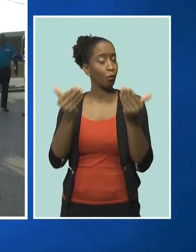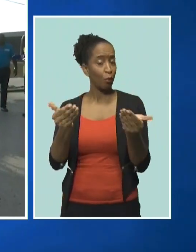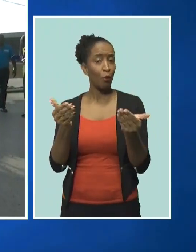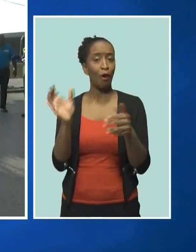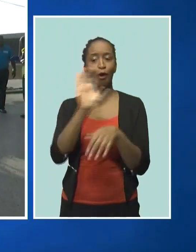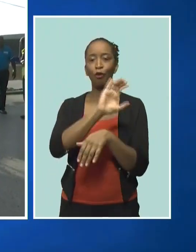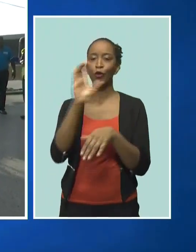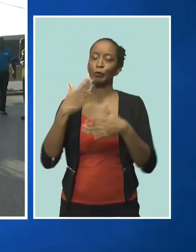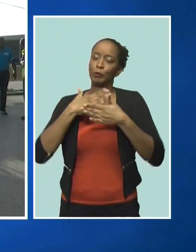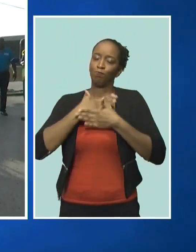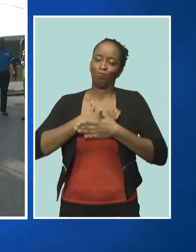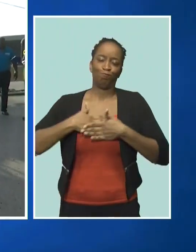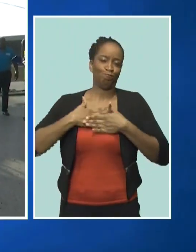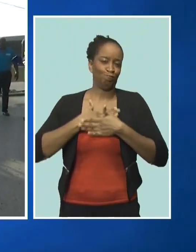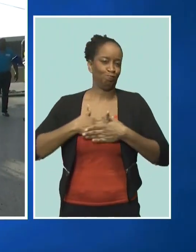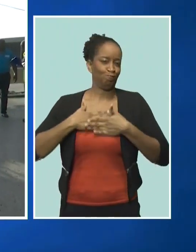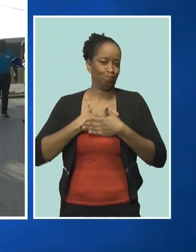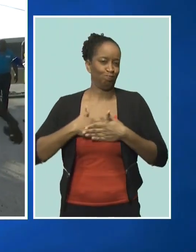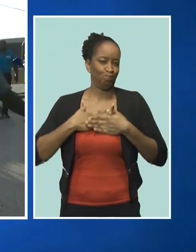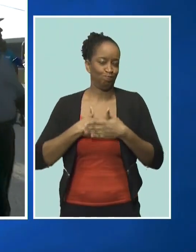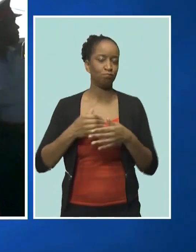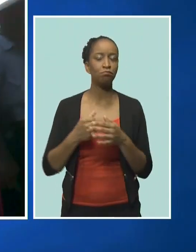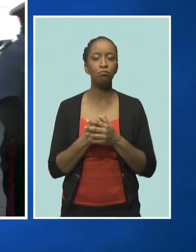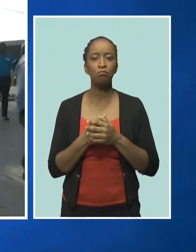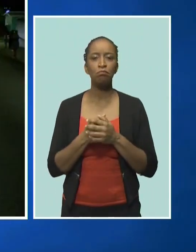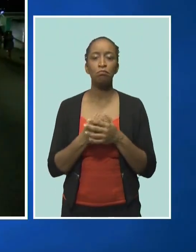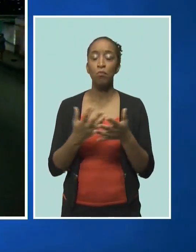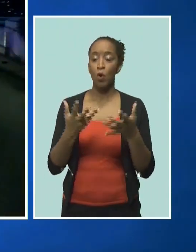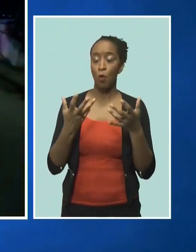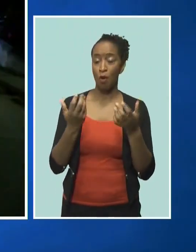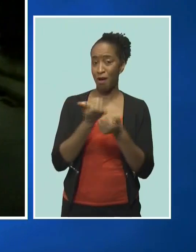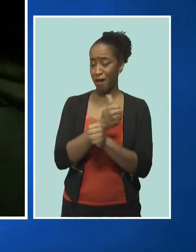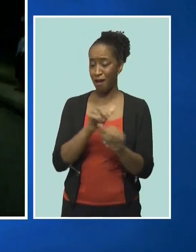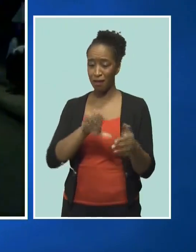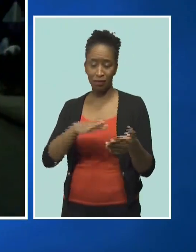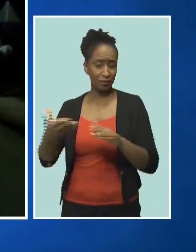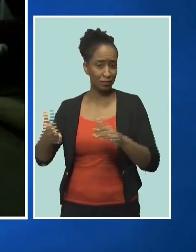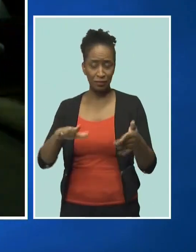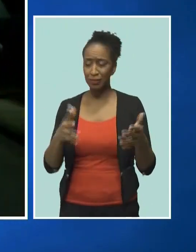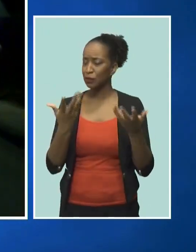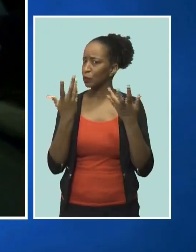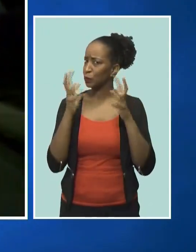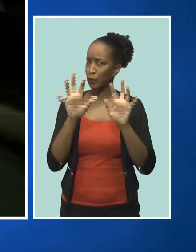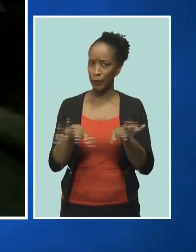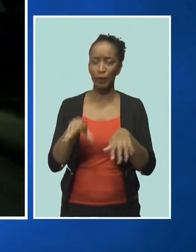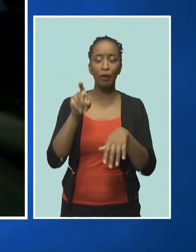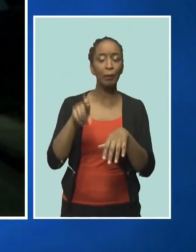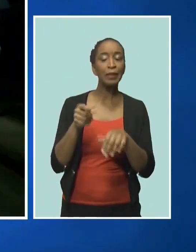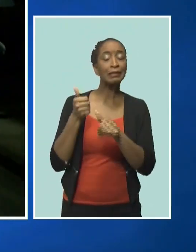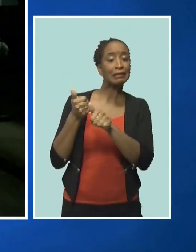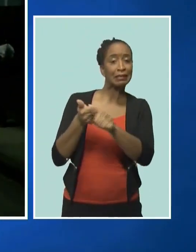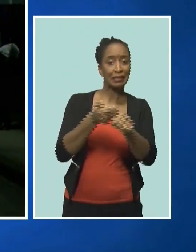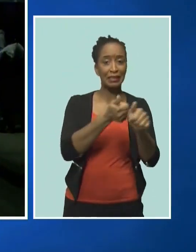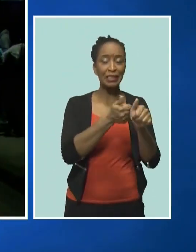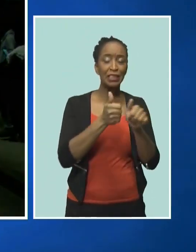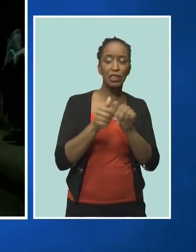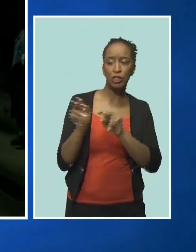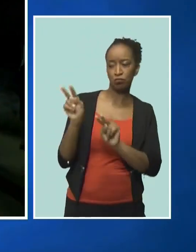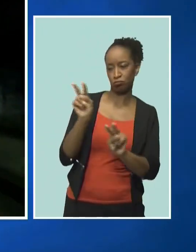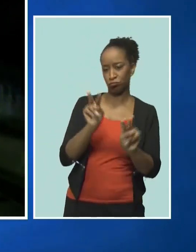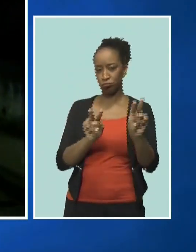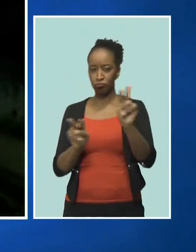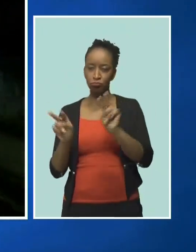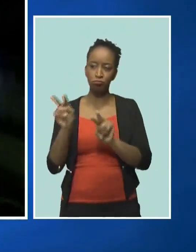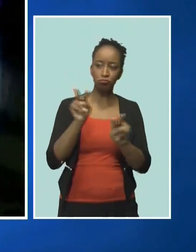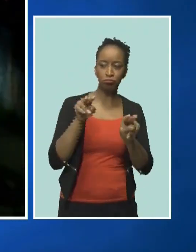official says in order to have zero lives lost, road users must be considerate and vigilant. Trevor